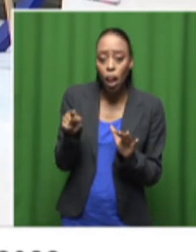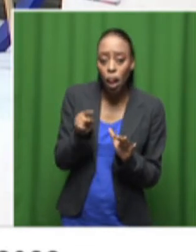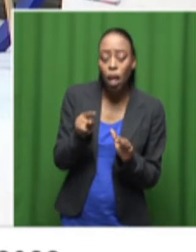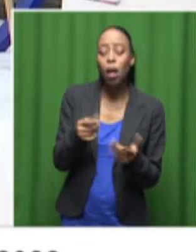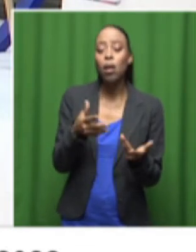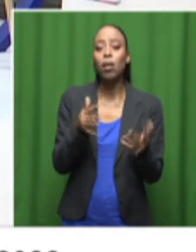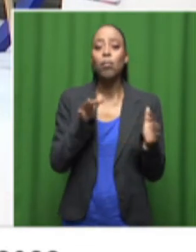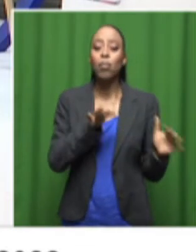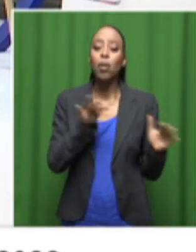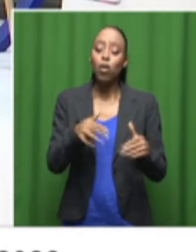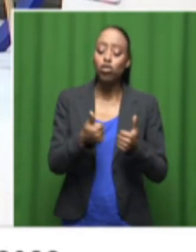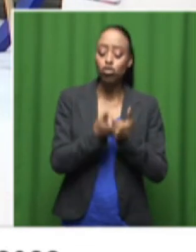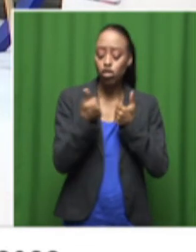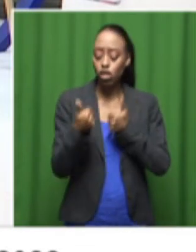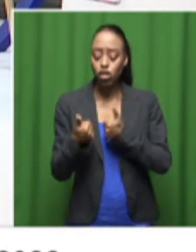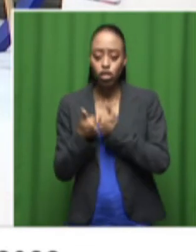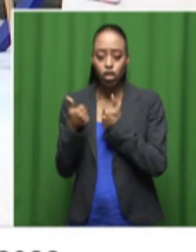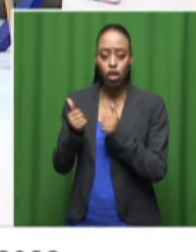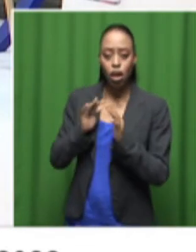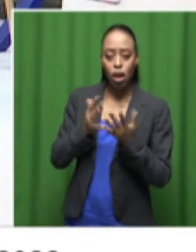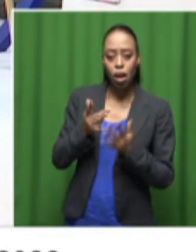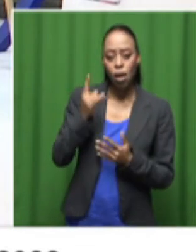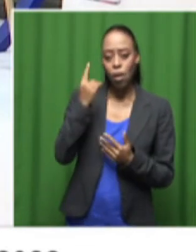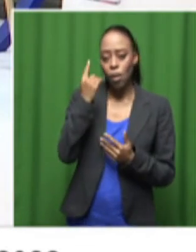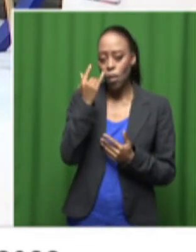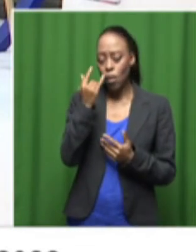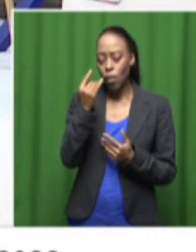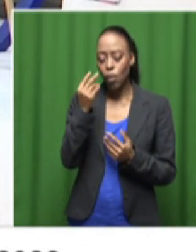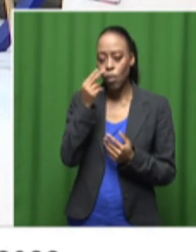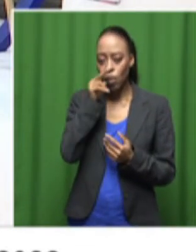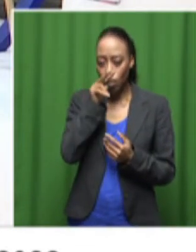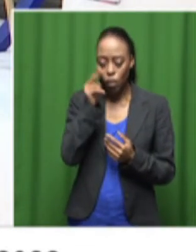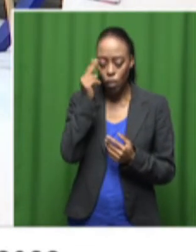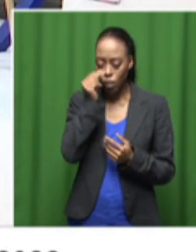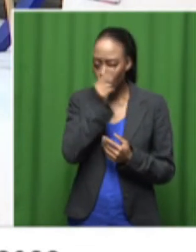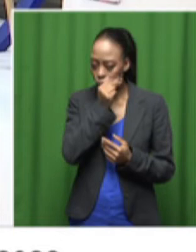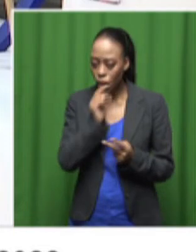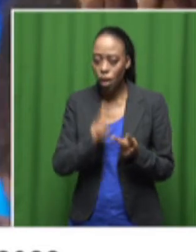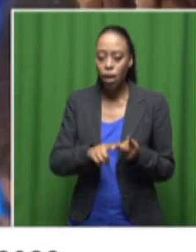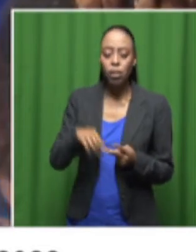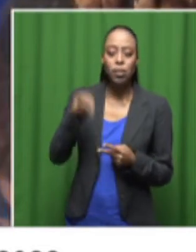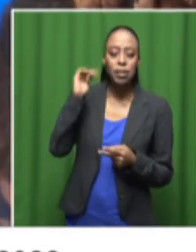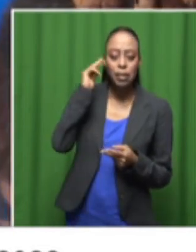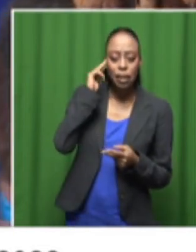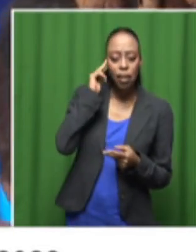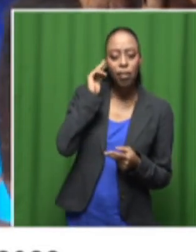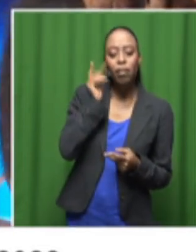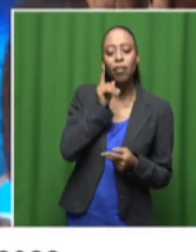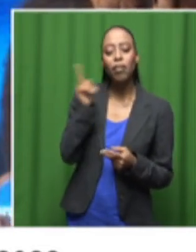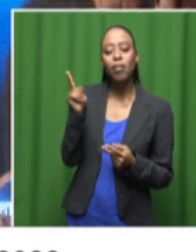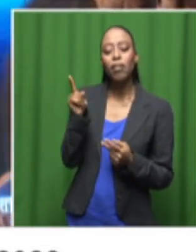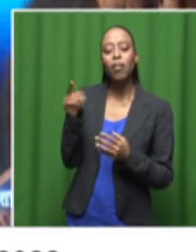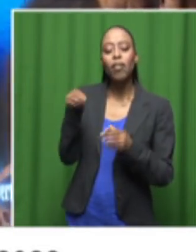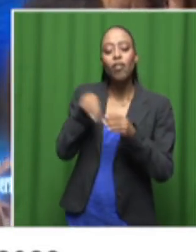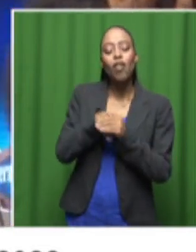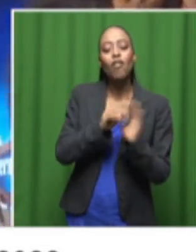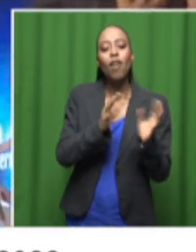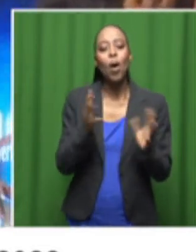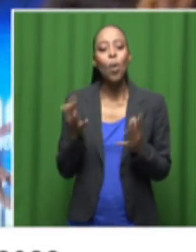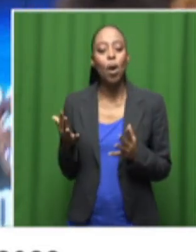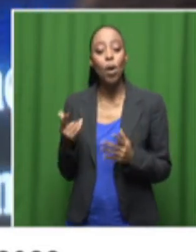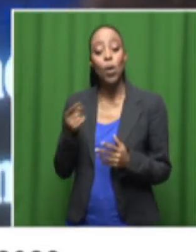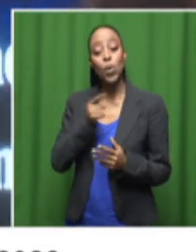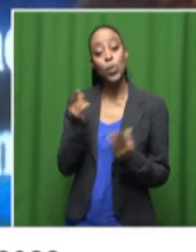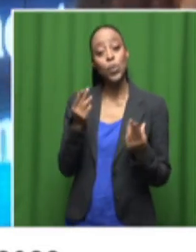with challenge in terms of eyesight, in terms of hearing, how are they able to be brought on board? You can't do